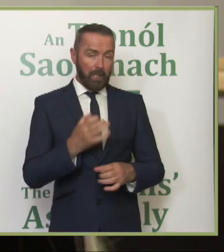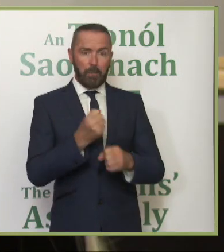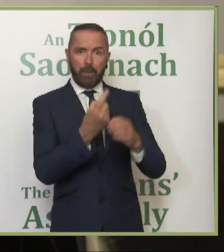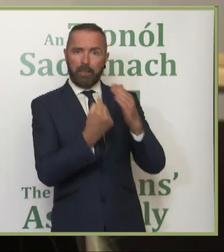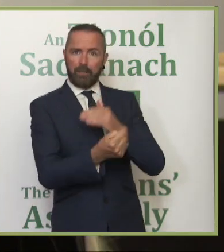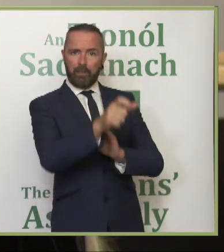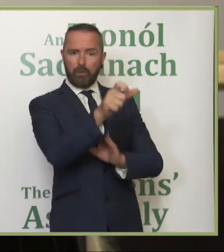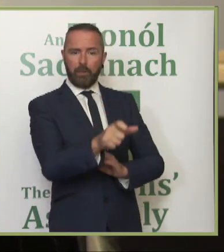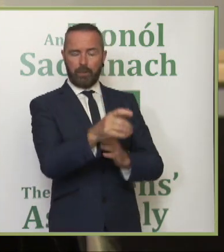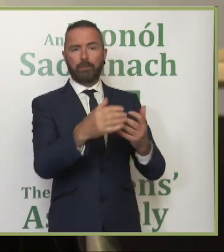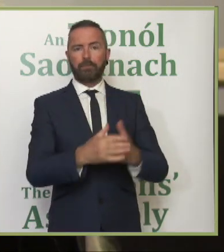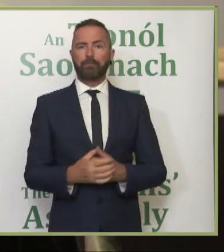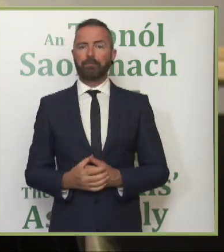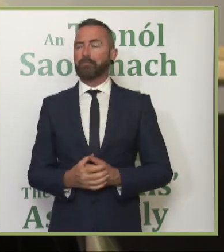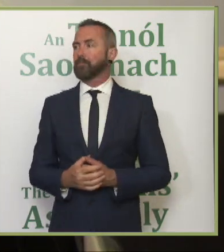individual. So